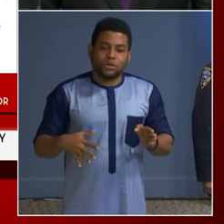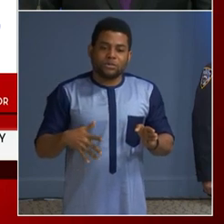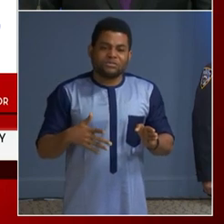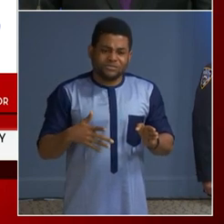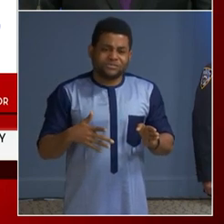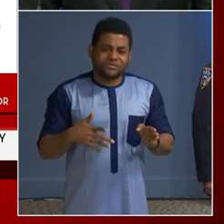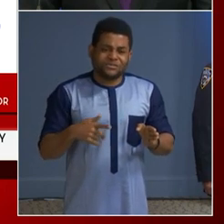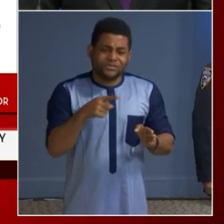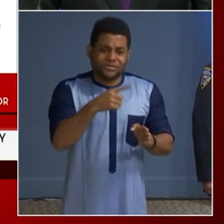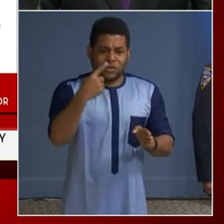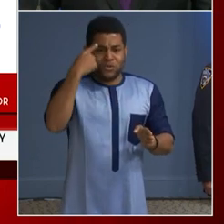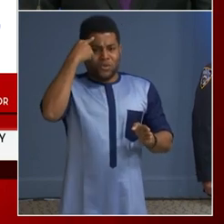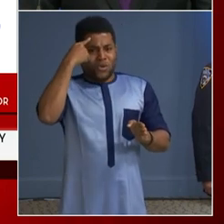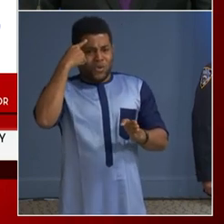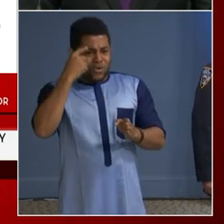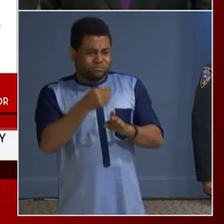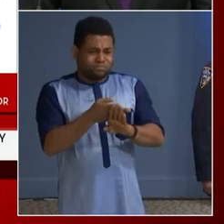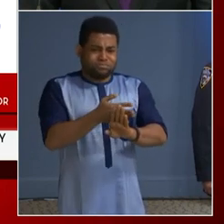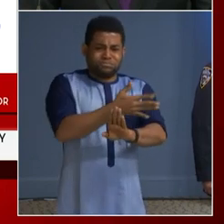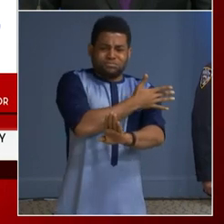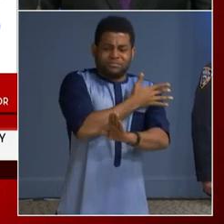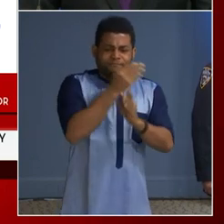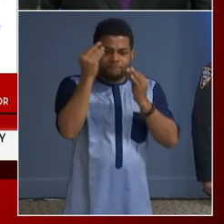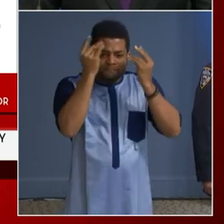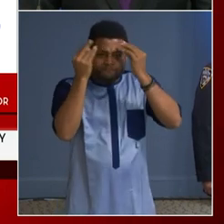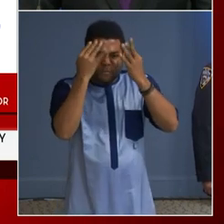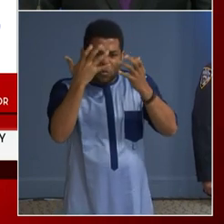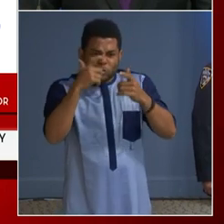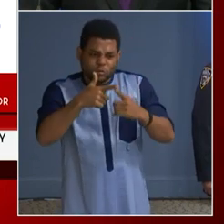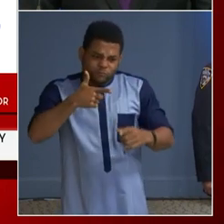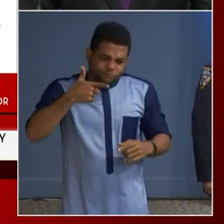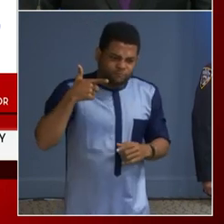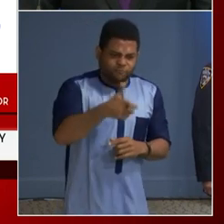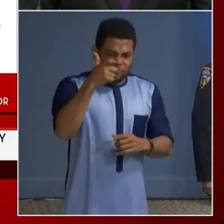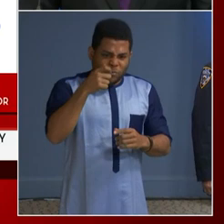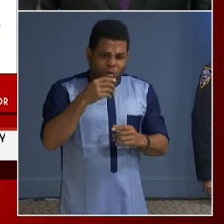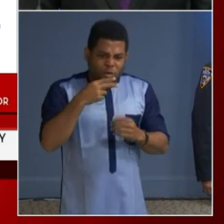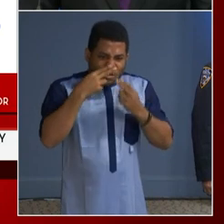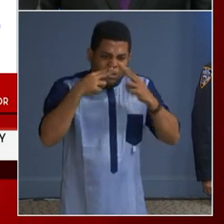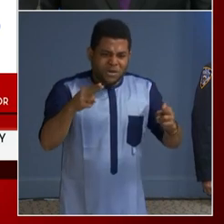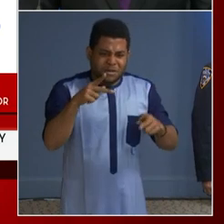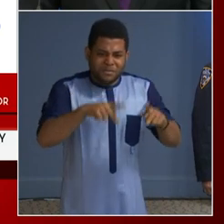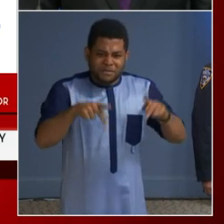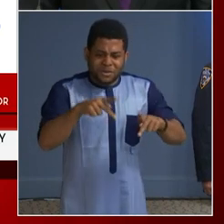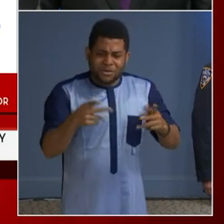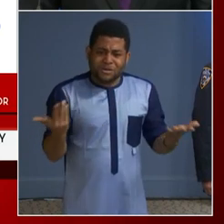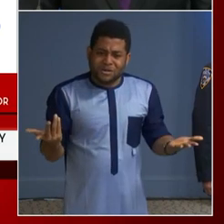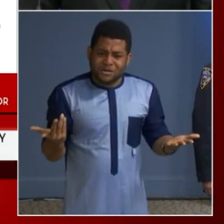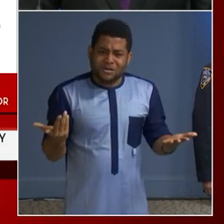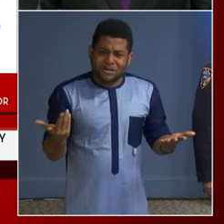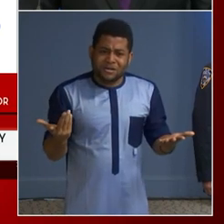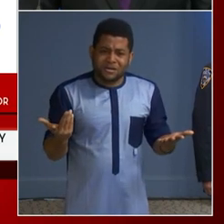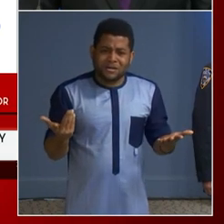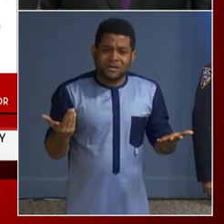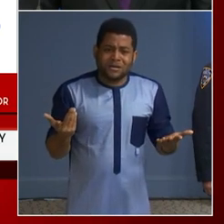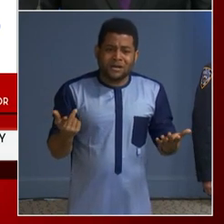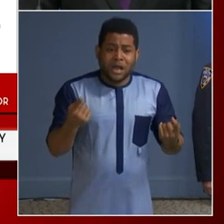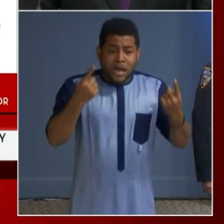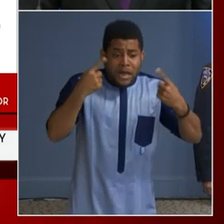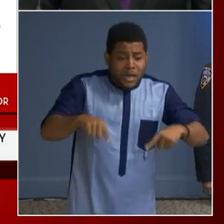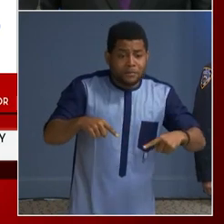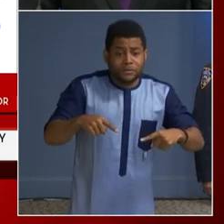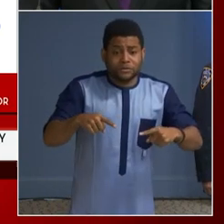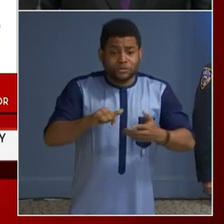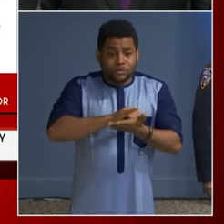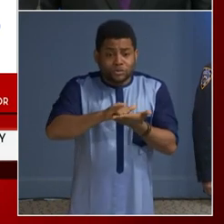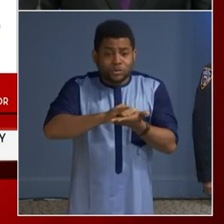act of shooting innocent people. The shooting in New York, he